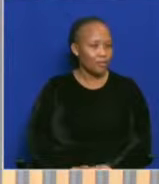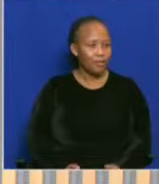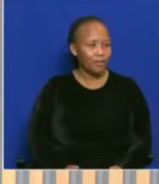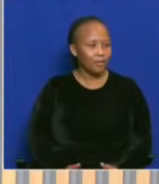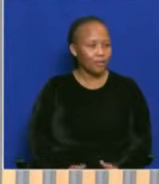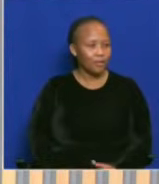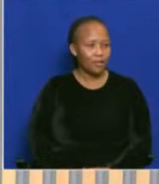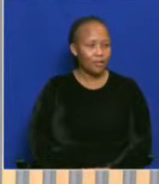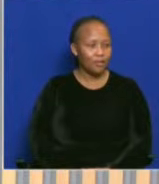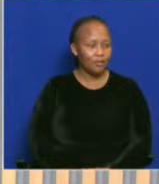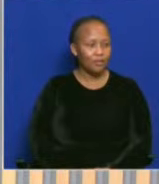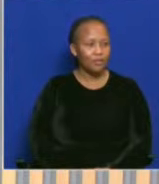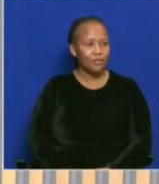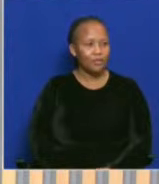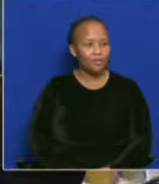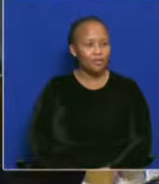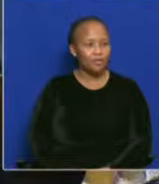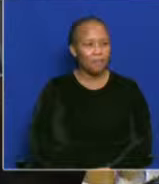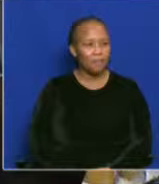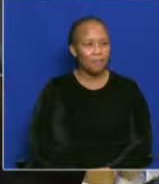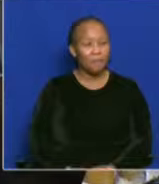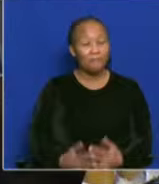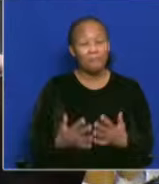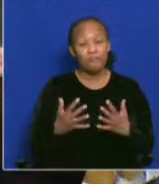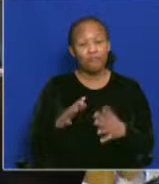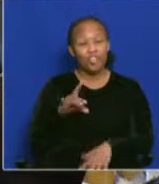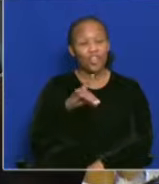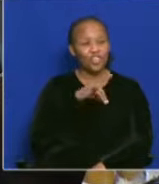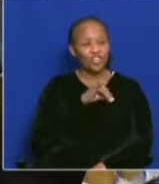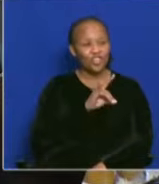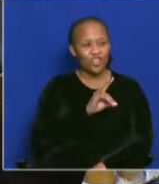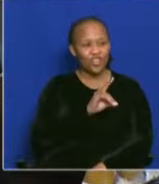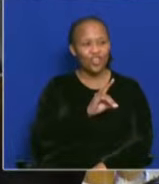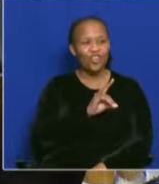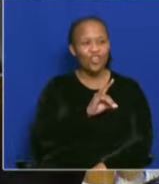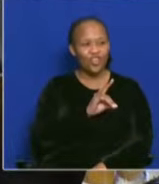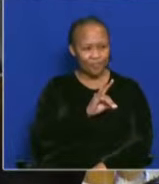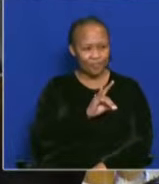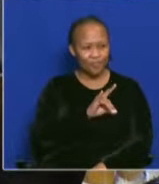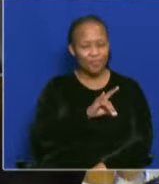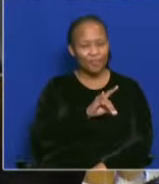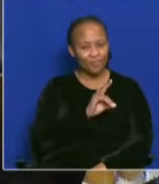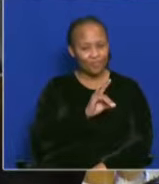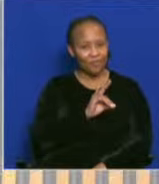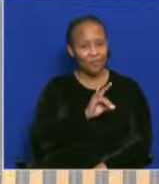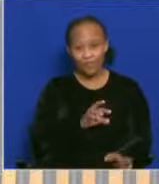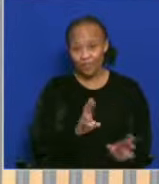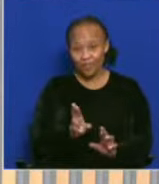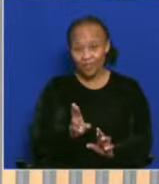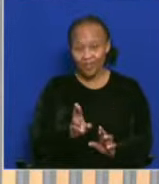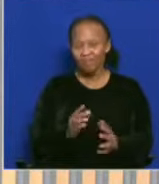Chair, I see you reading, so I'm just waiting for you. No, please go ahead.